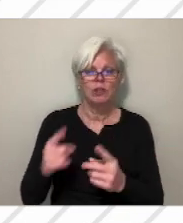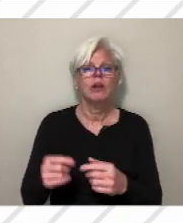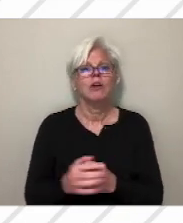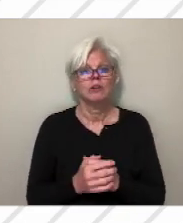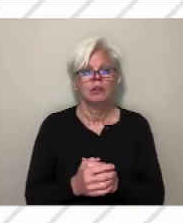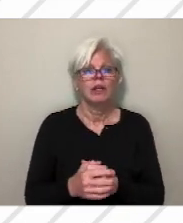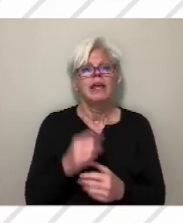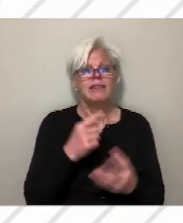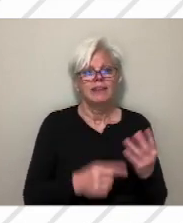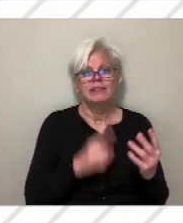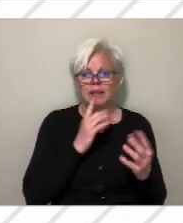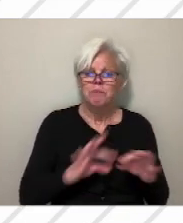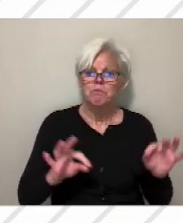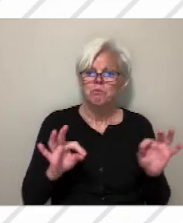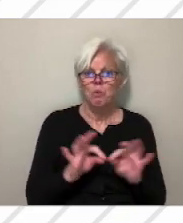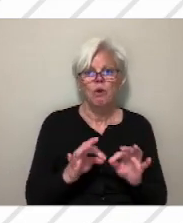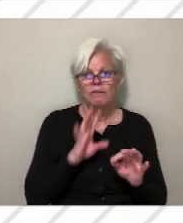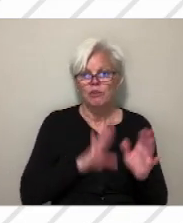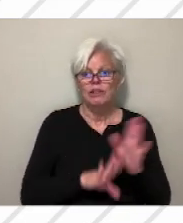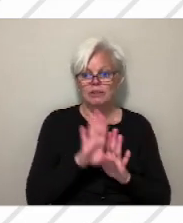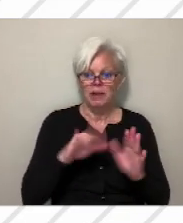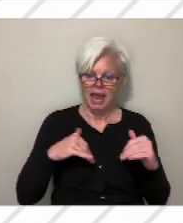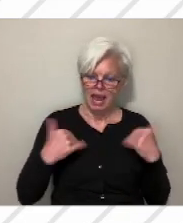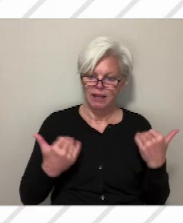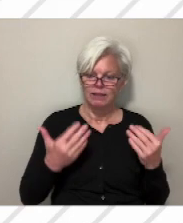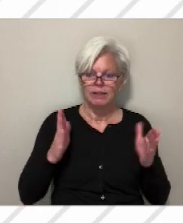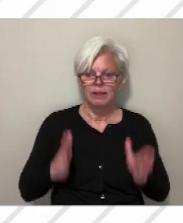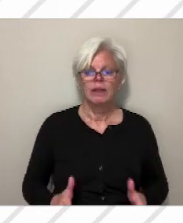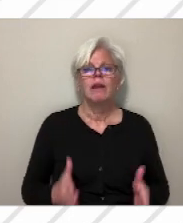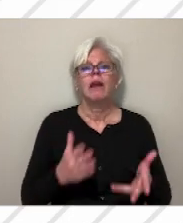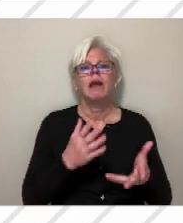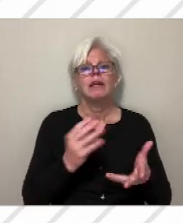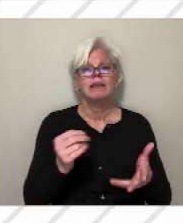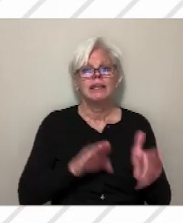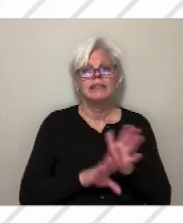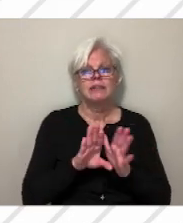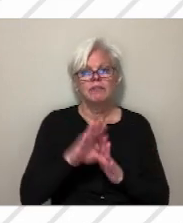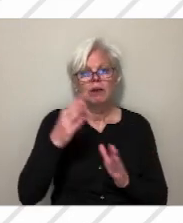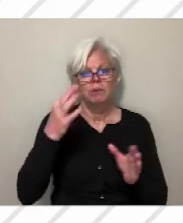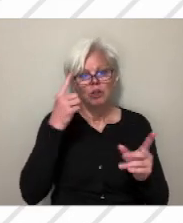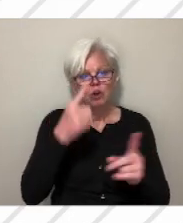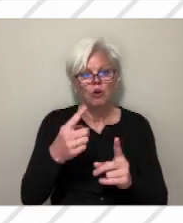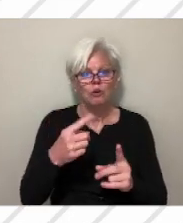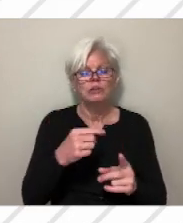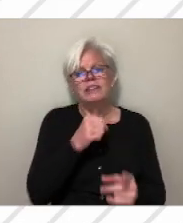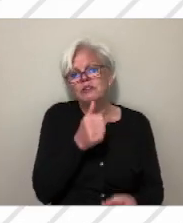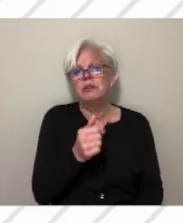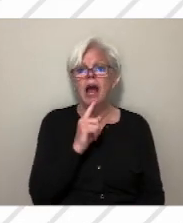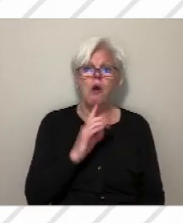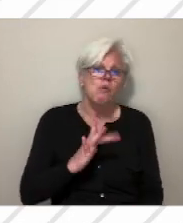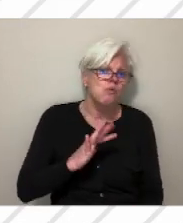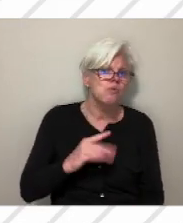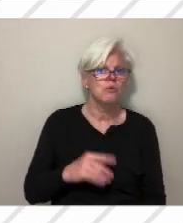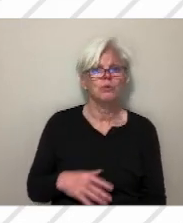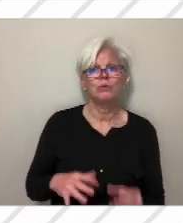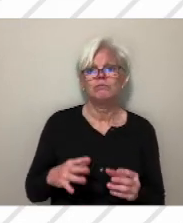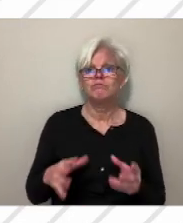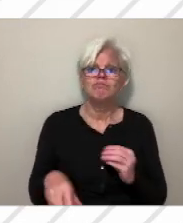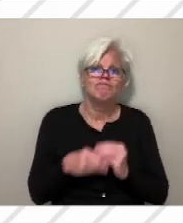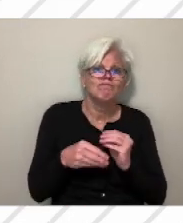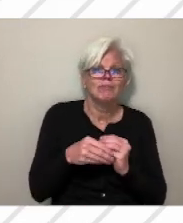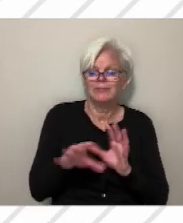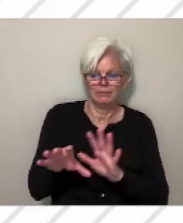developing adolescent and young person. These developmental goals are not a luxury, they're not an add-on. In fact, they're the bare